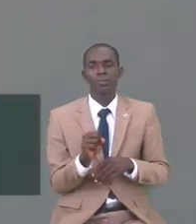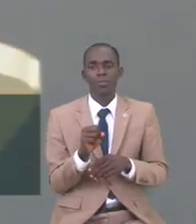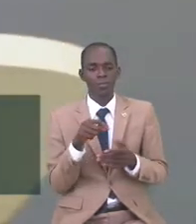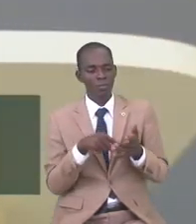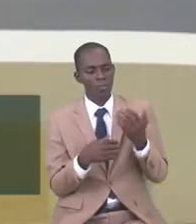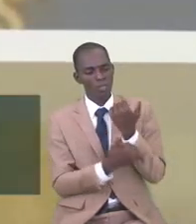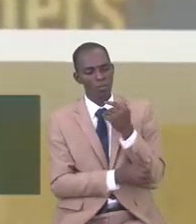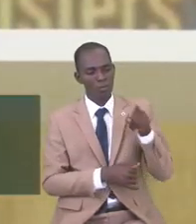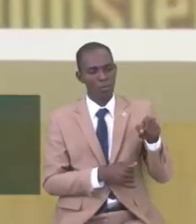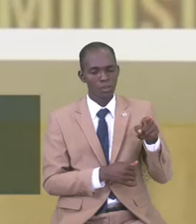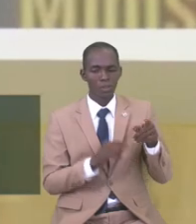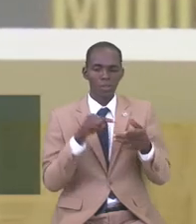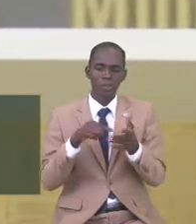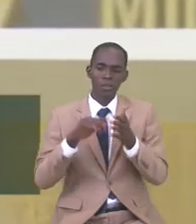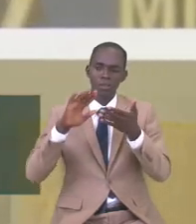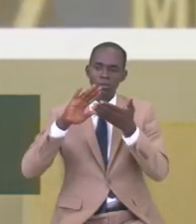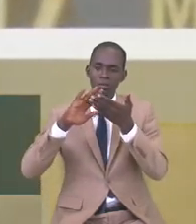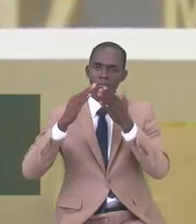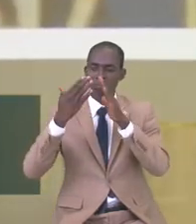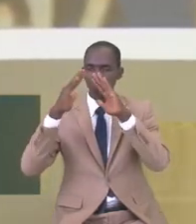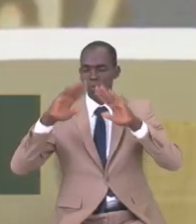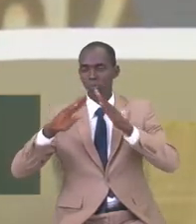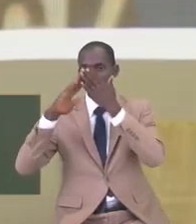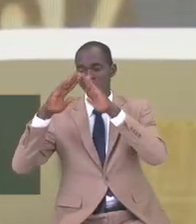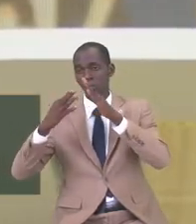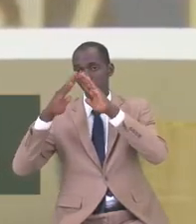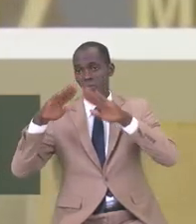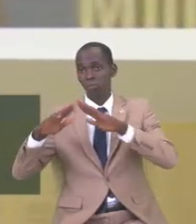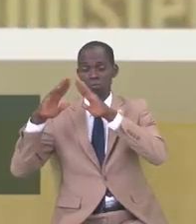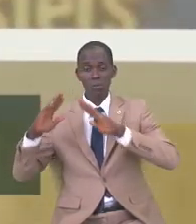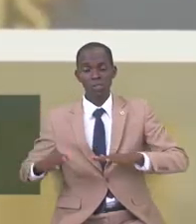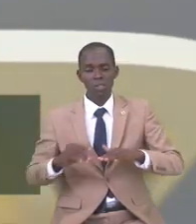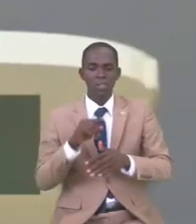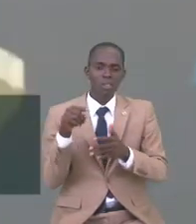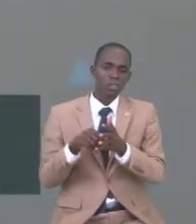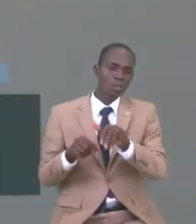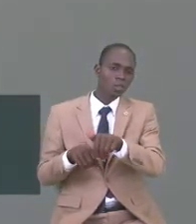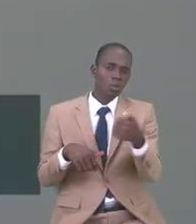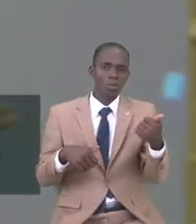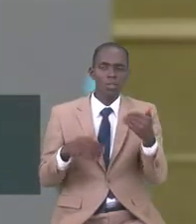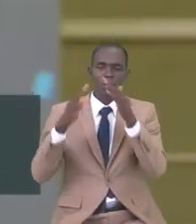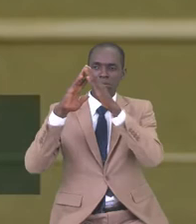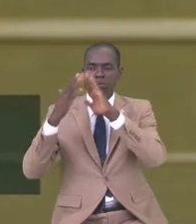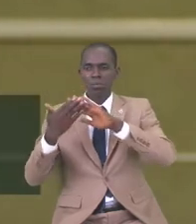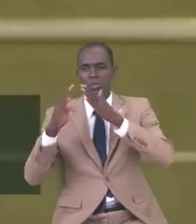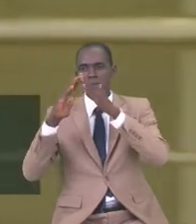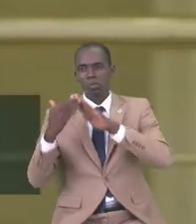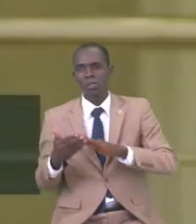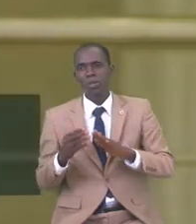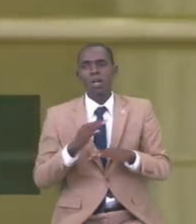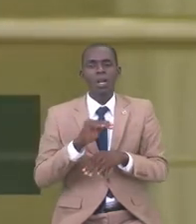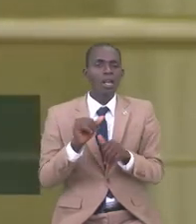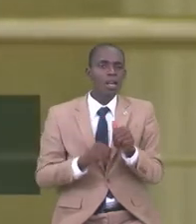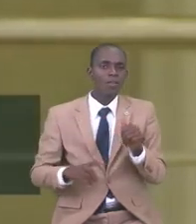country, this community, this other country, and this other community, everywhere darkness filled